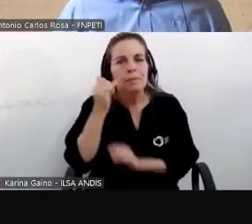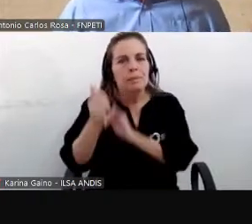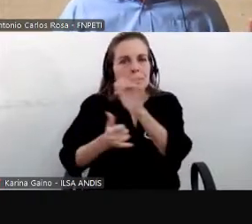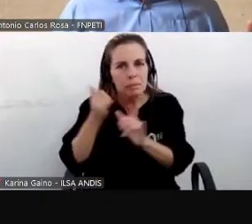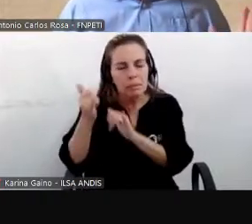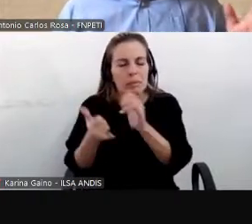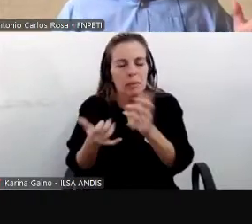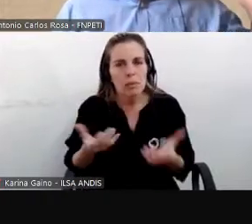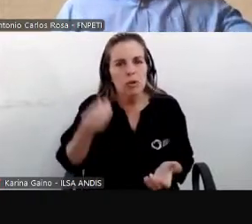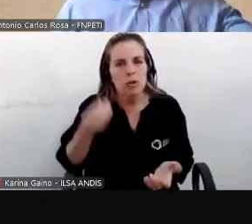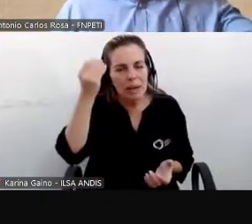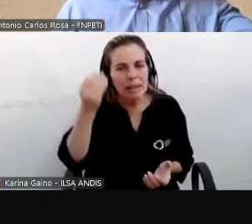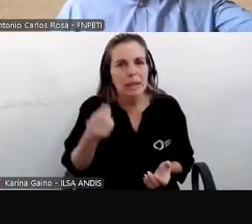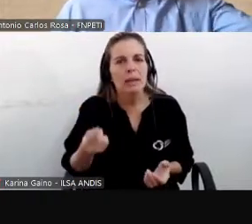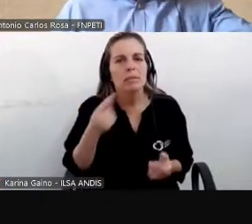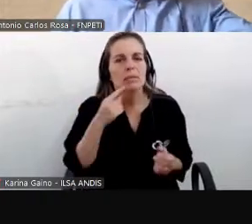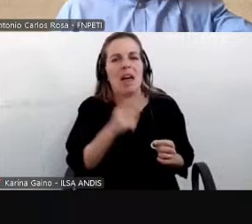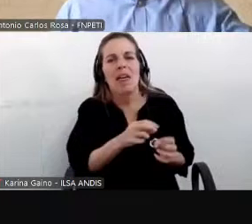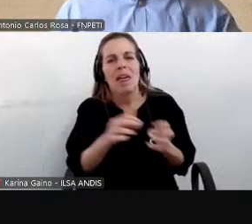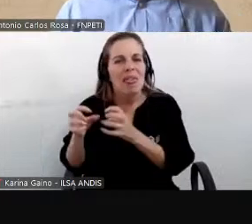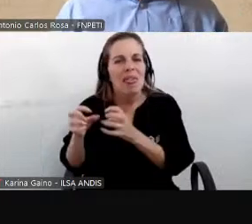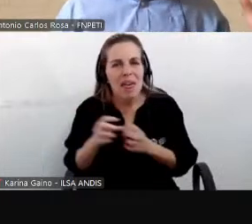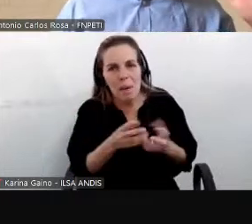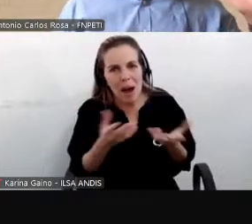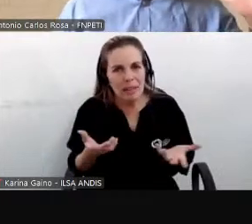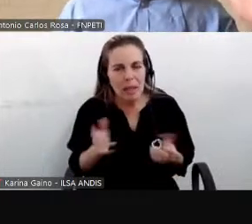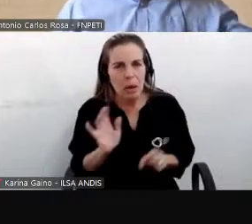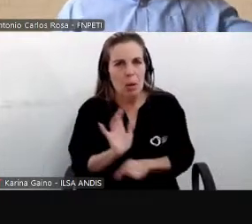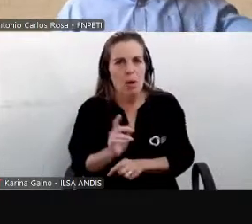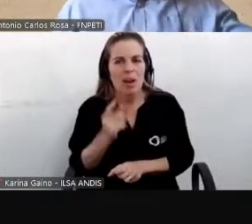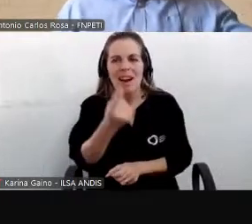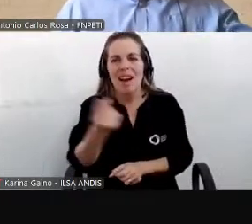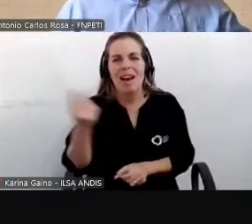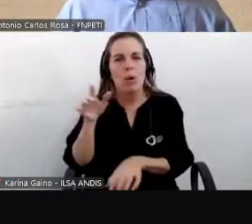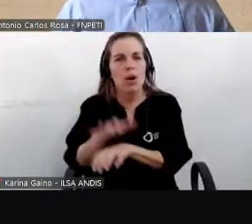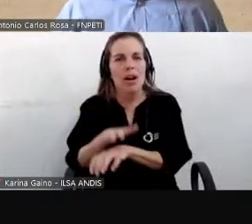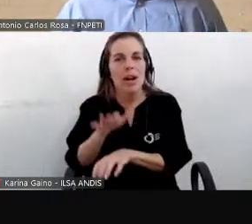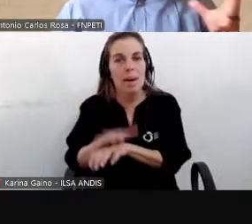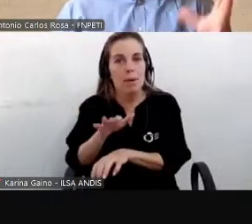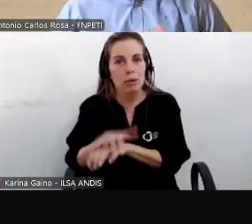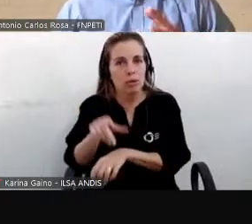important to mention this because many discussions